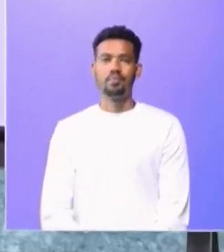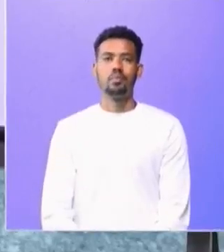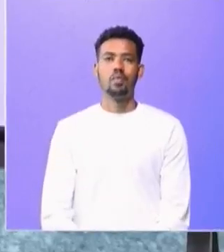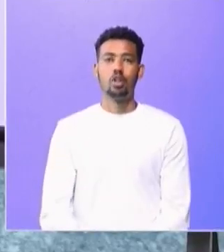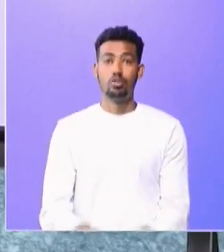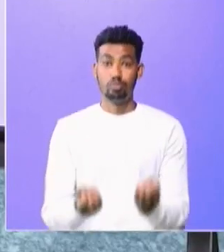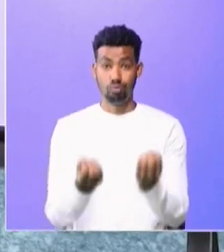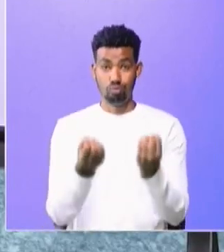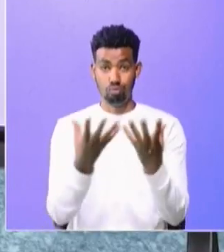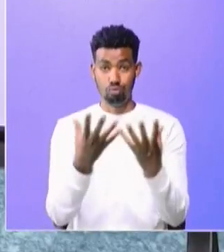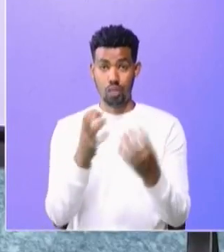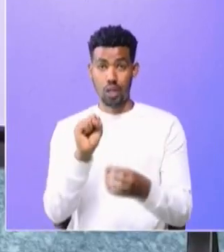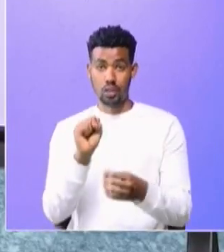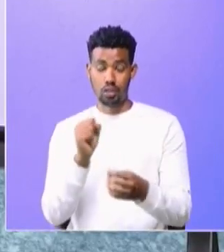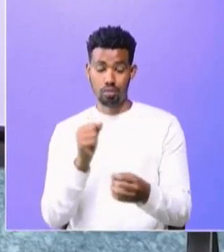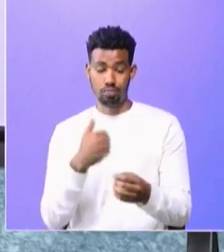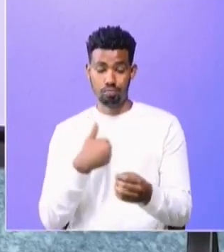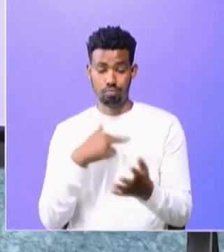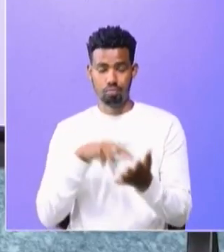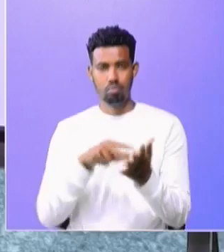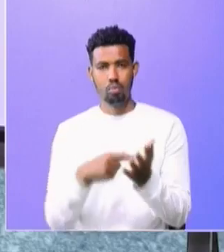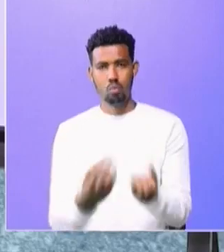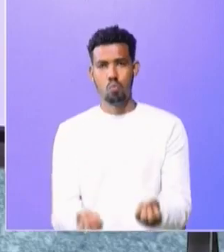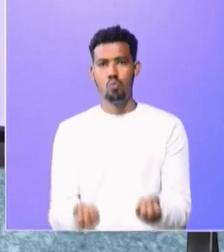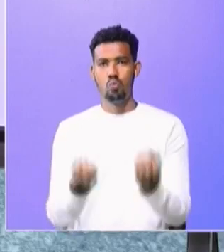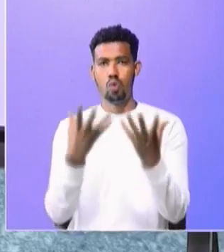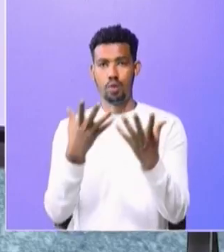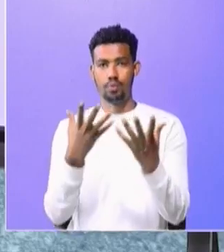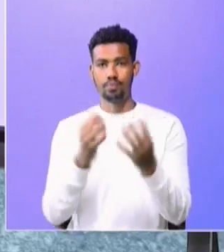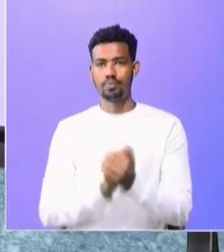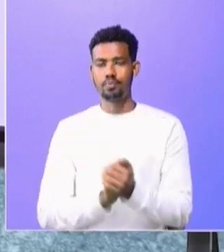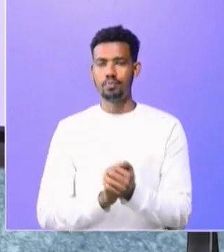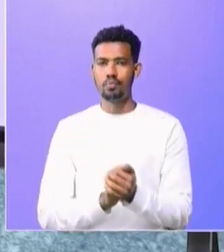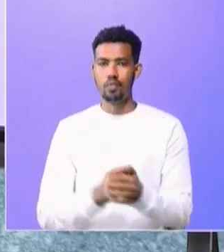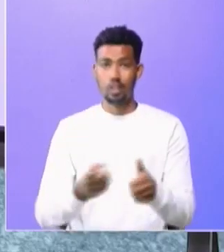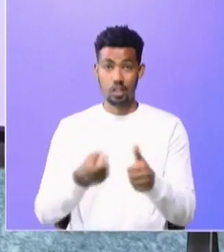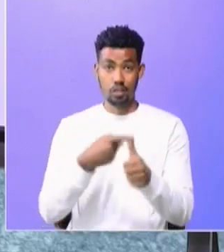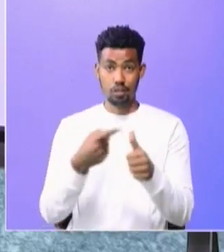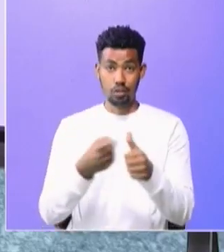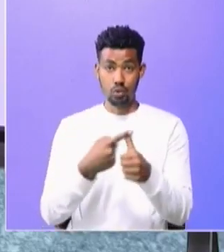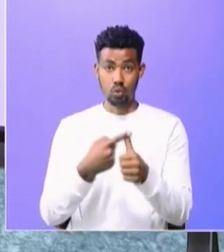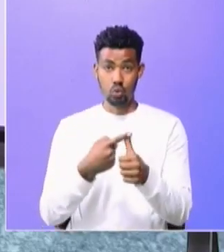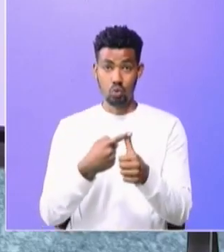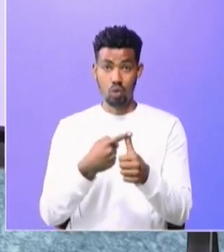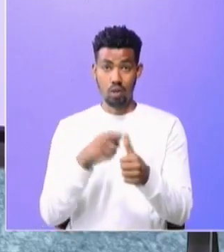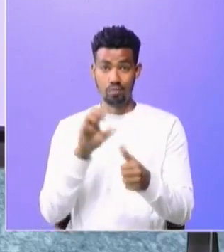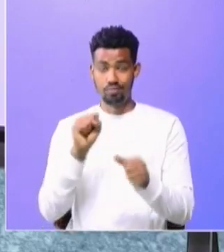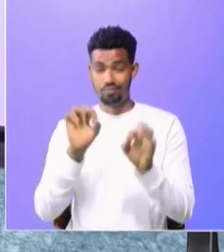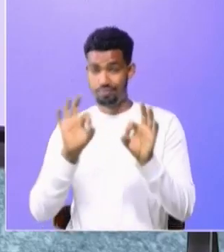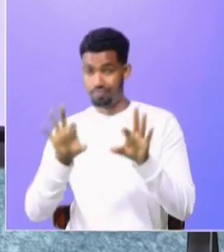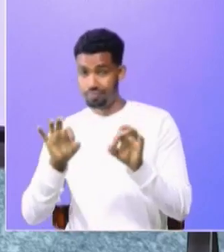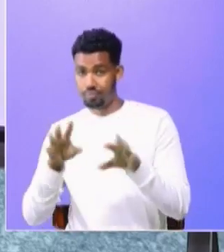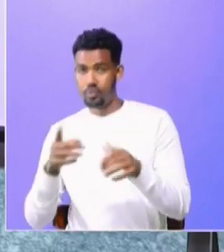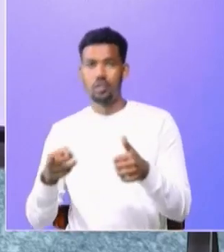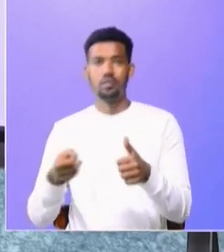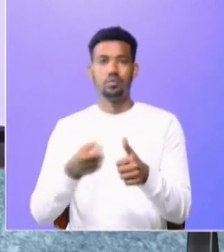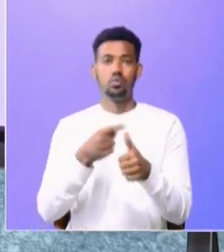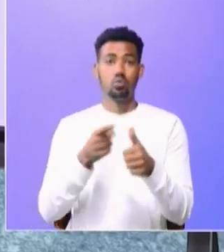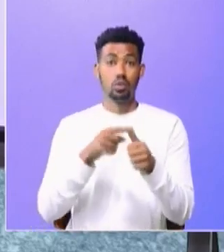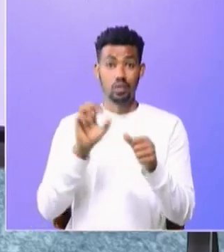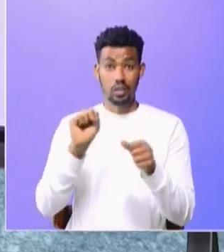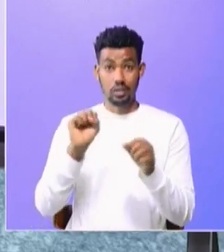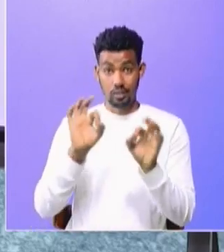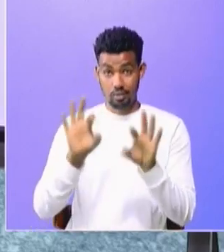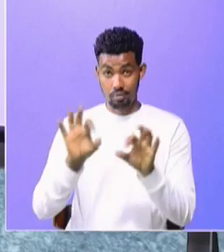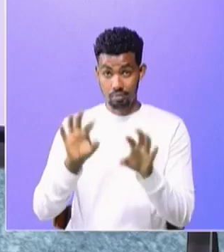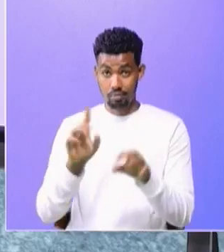Look, students, cat, cats, pencil, pencils,